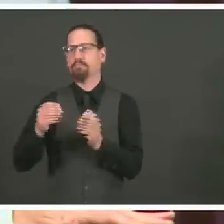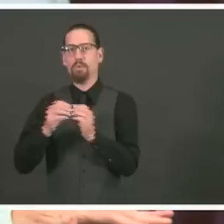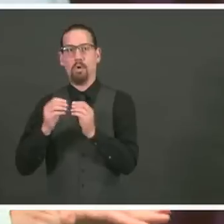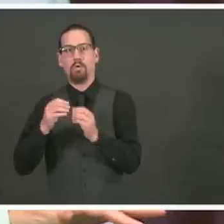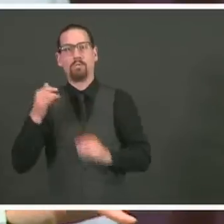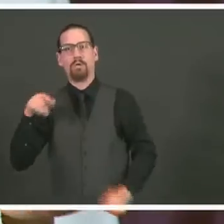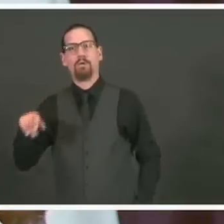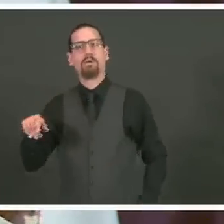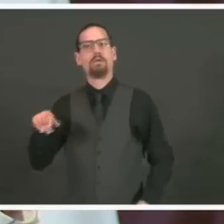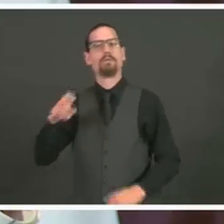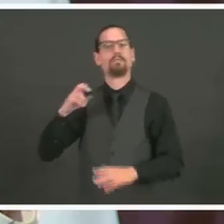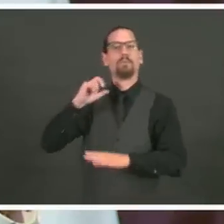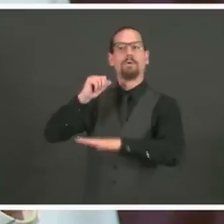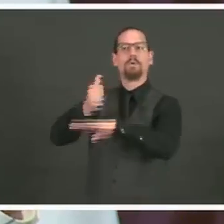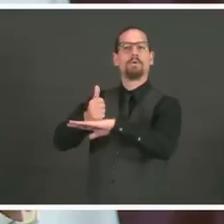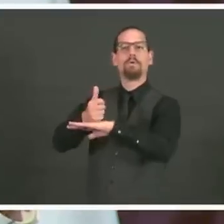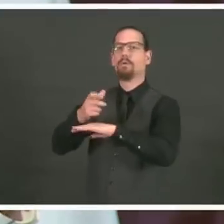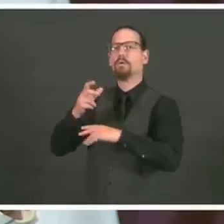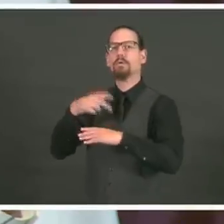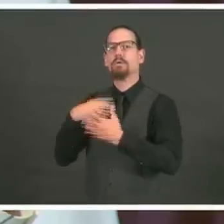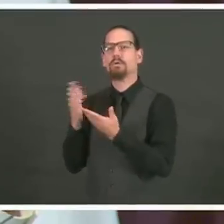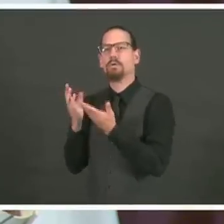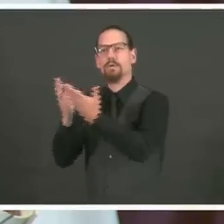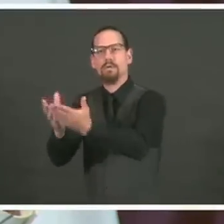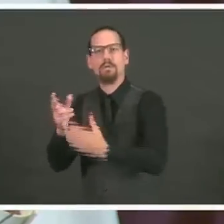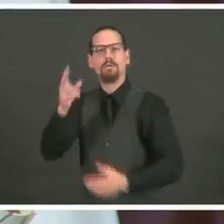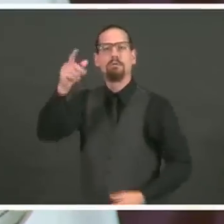strategically. So what does that mean?